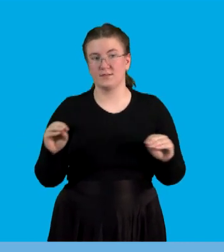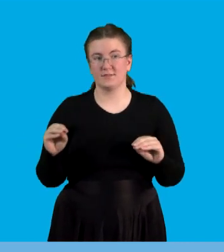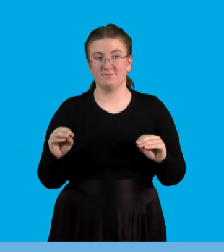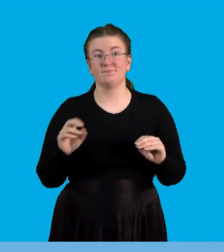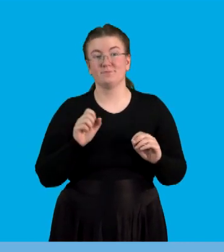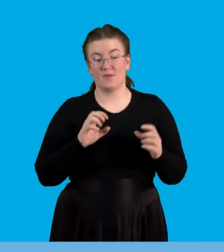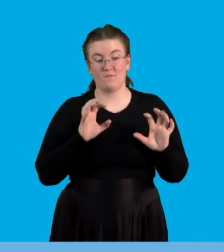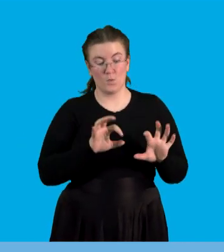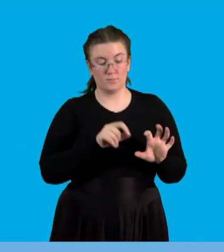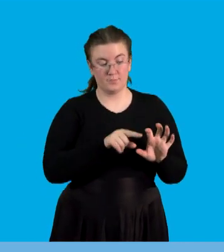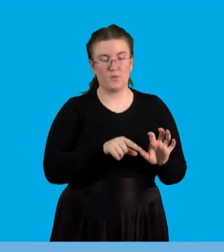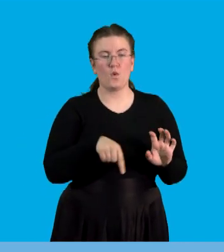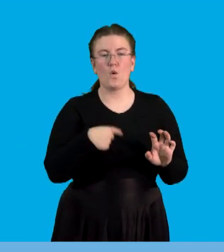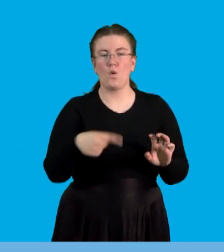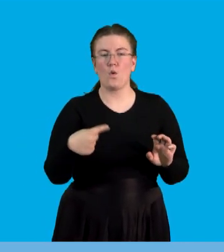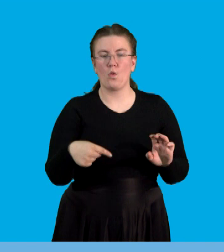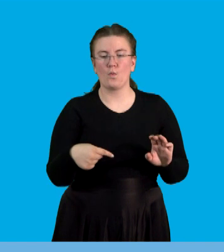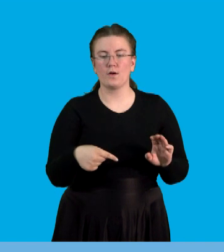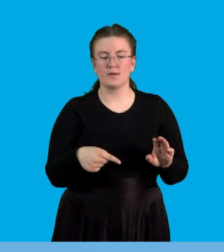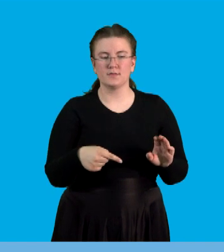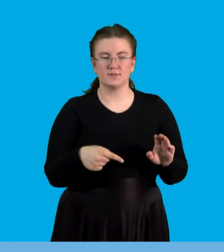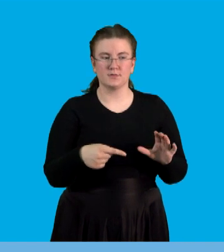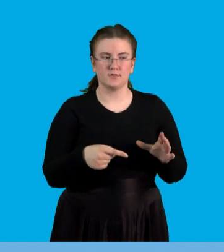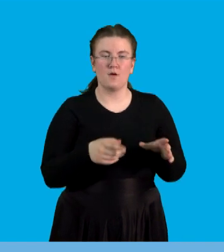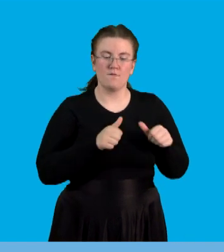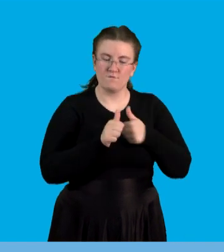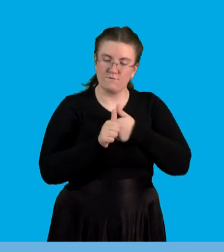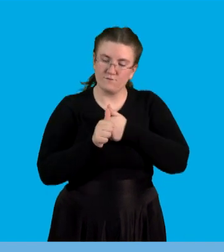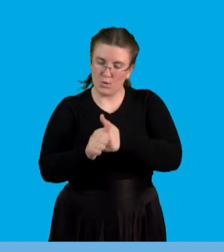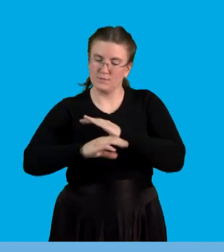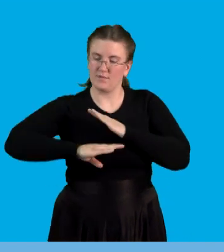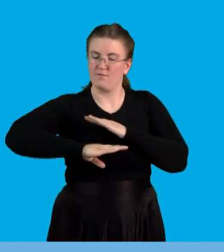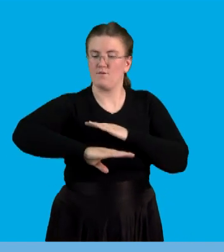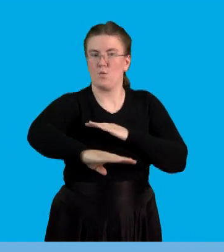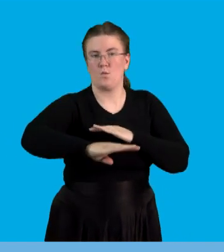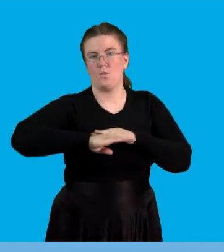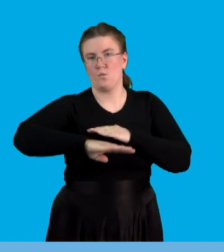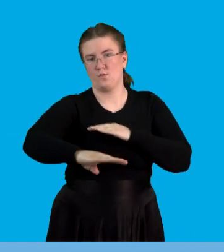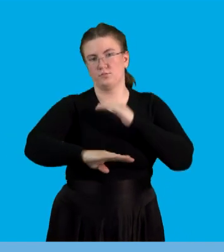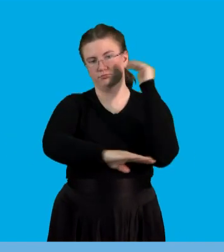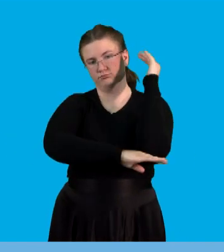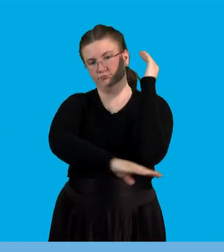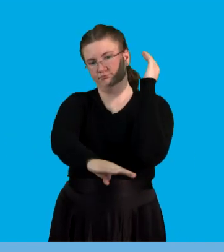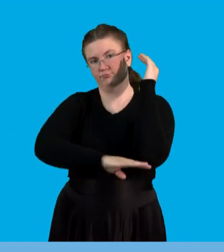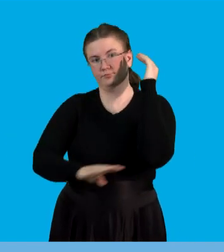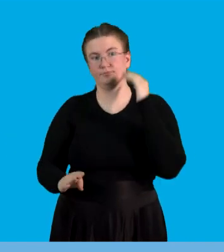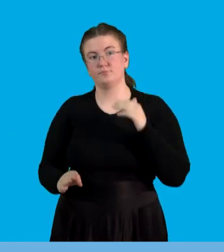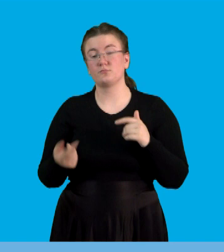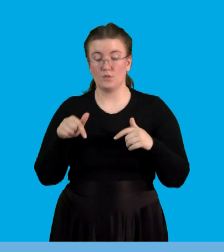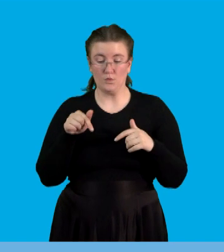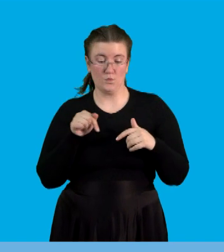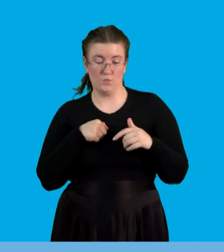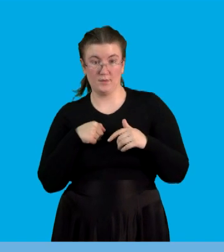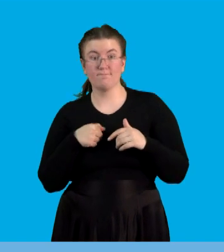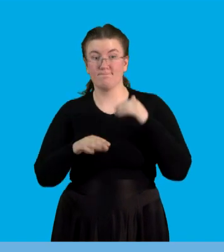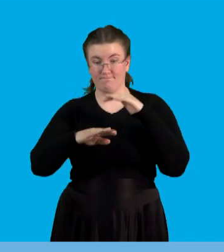The direction of this force is always parallel to the surface. So if we have a surface, and for us to have a frictional